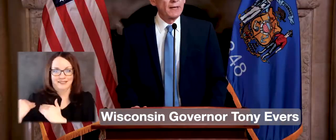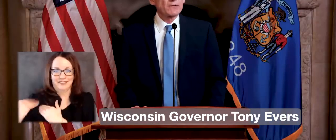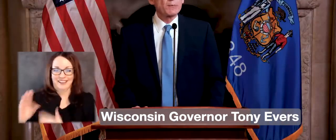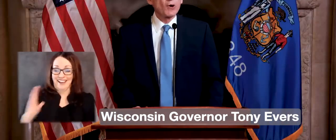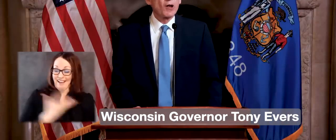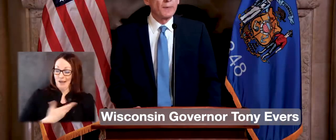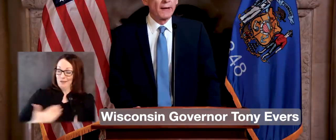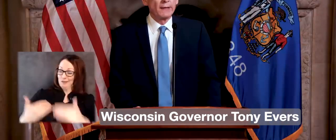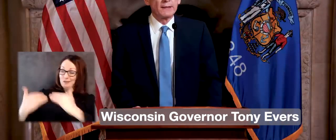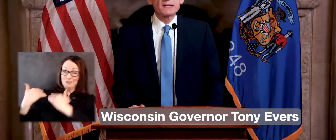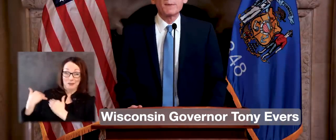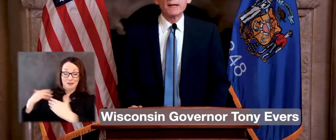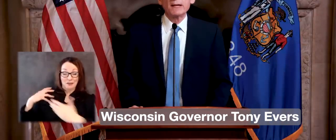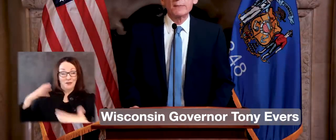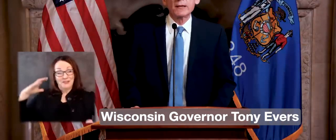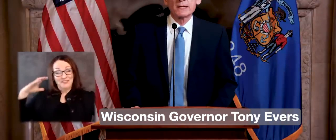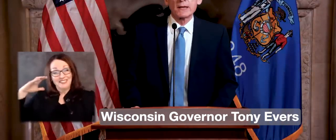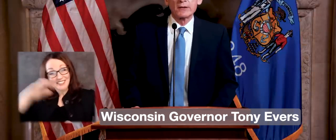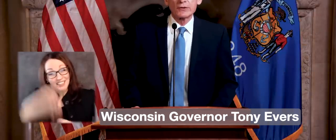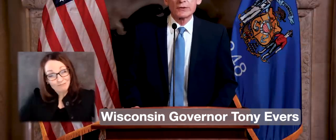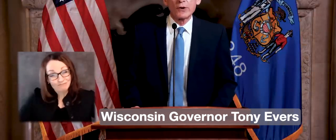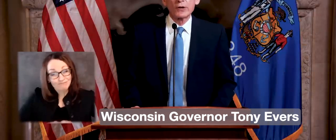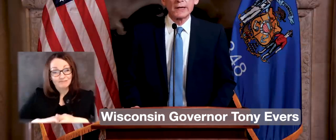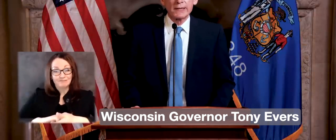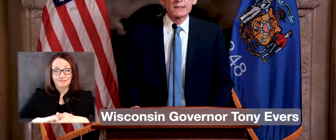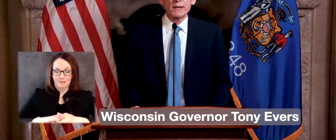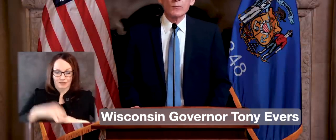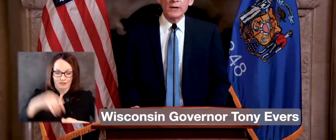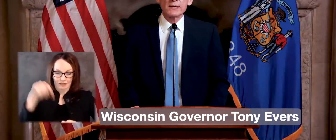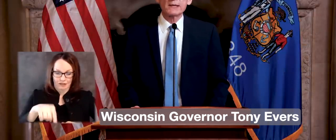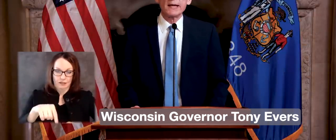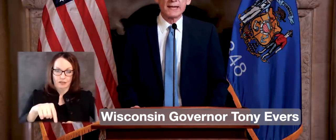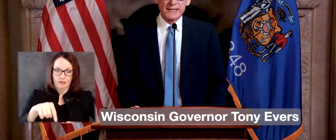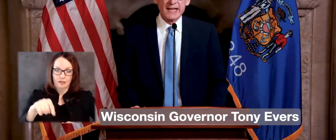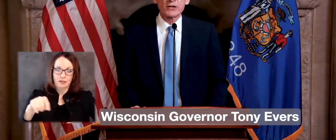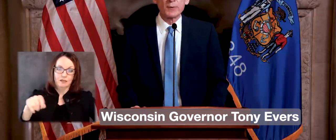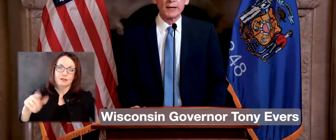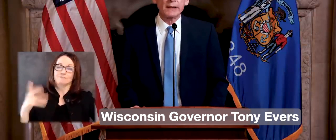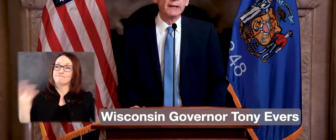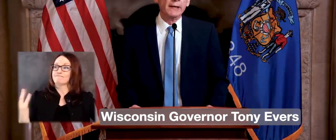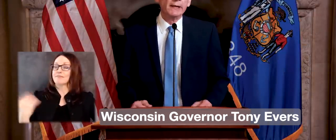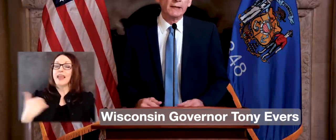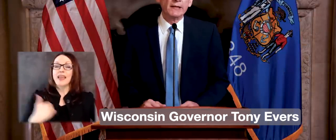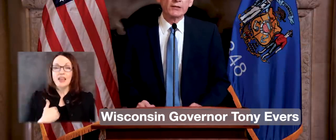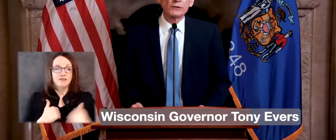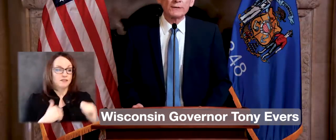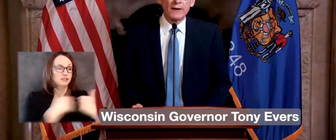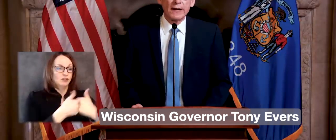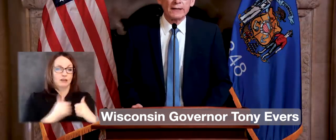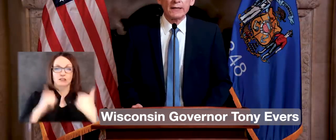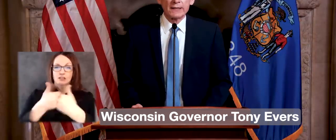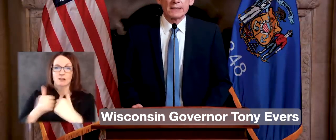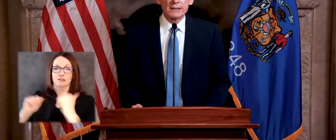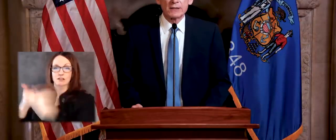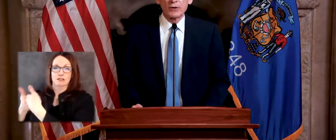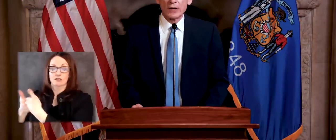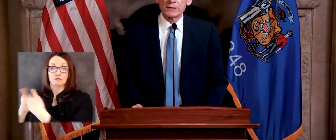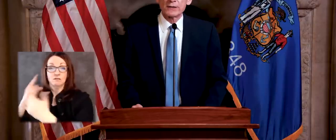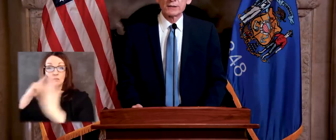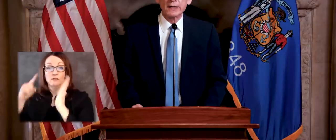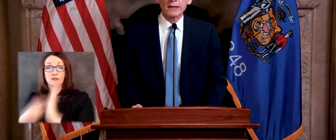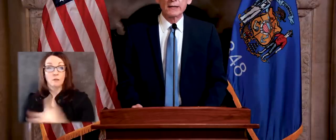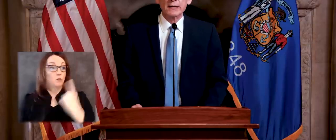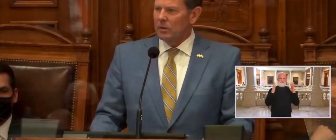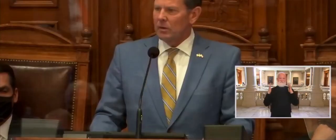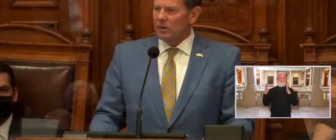And it begins with broadband. This pandemic has underscored and in some ways exacerbated the digital divide that exists across